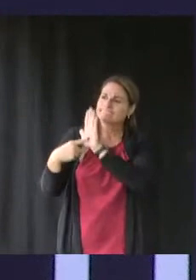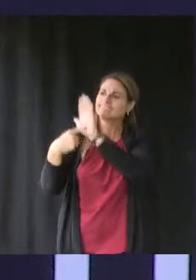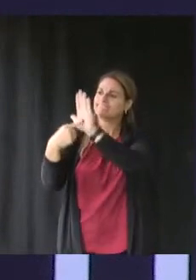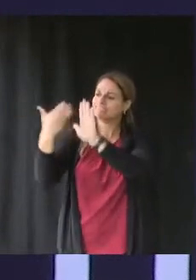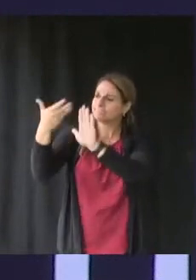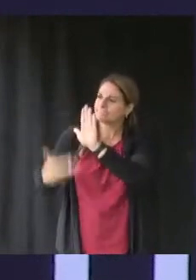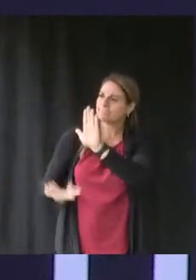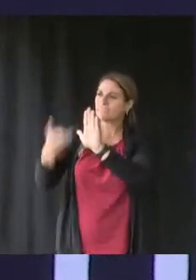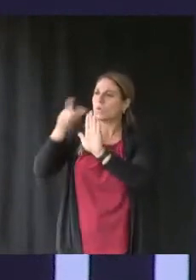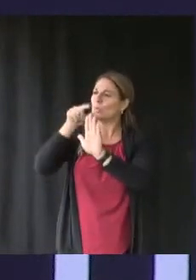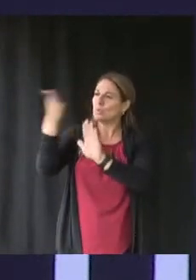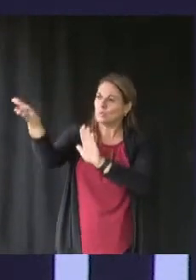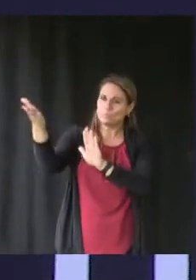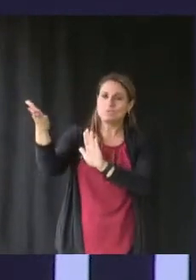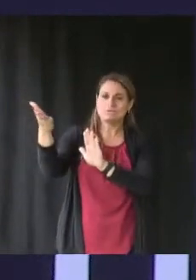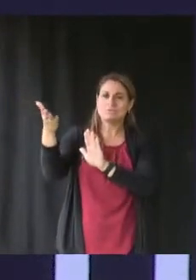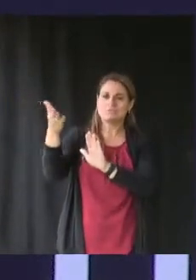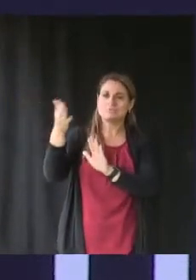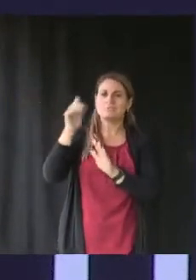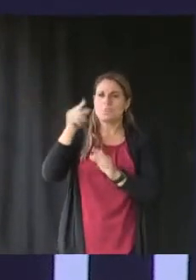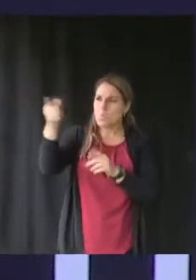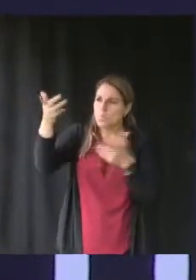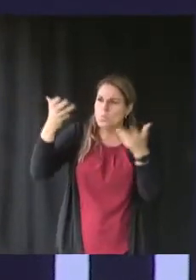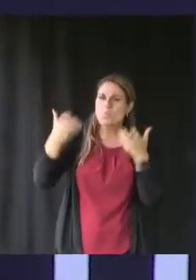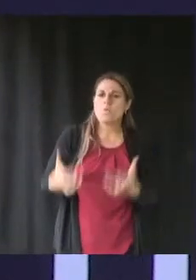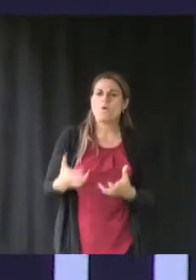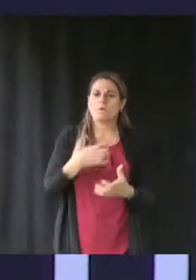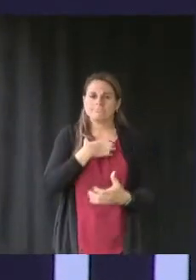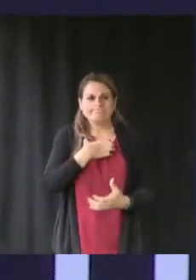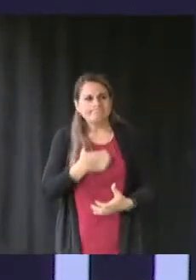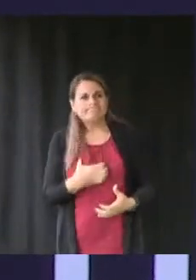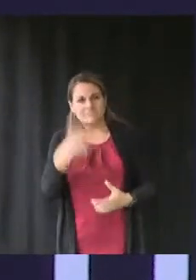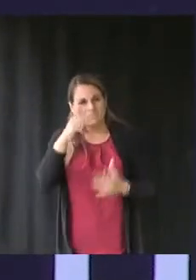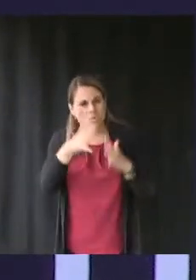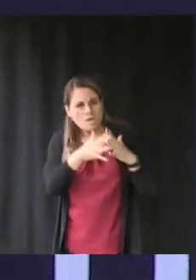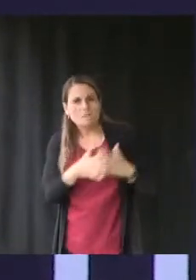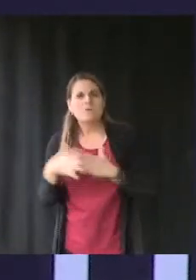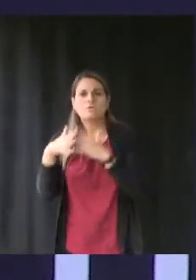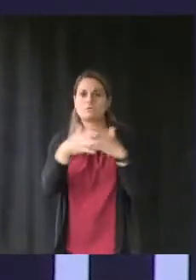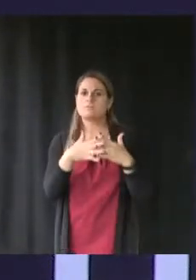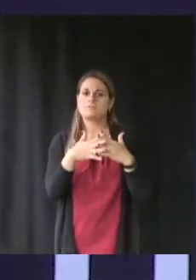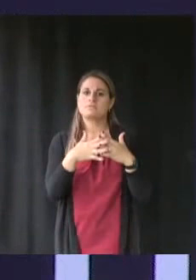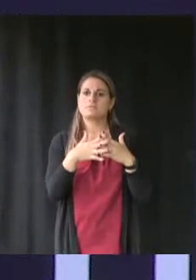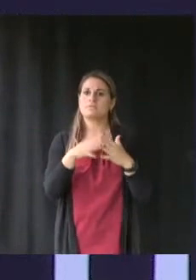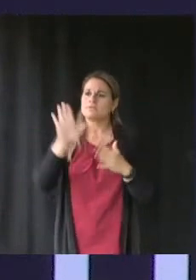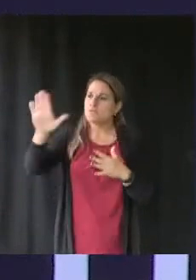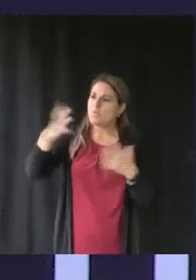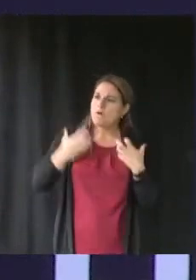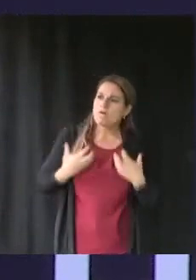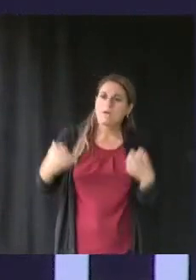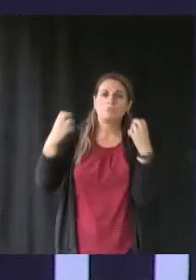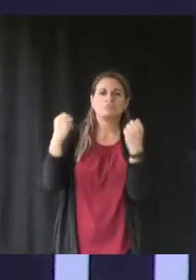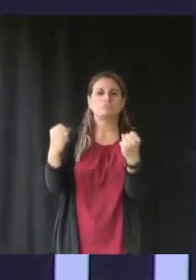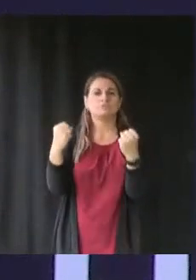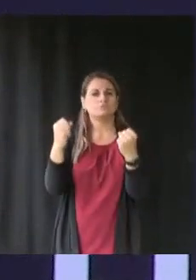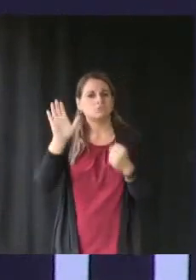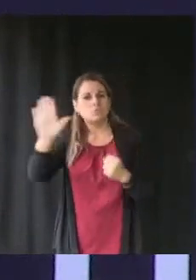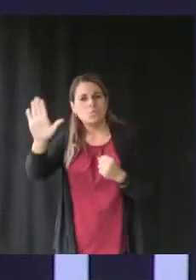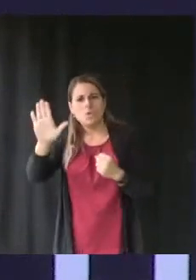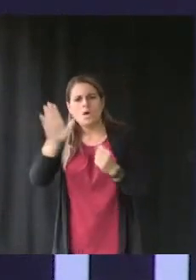believe, and what you want for our country. Your courageous decisions, your clear priorities,